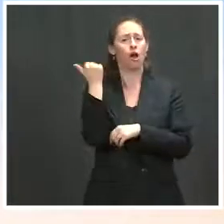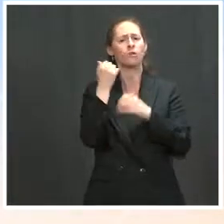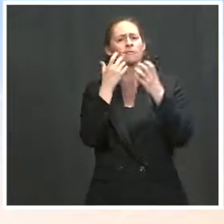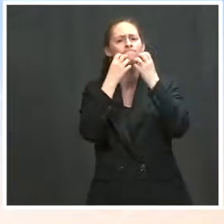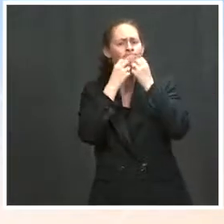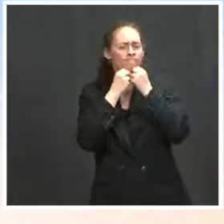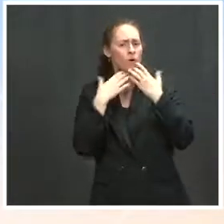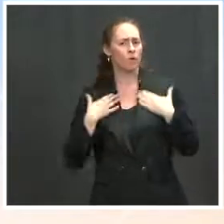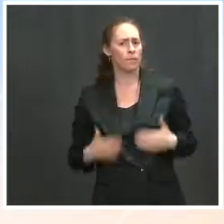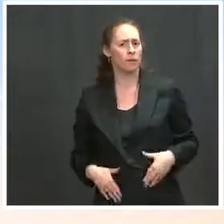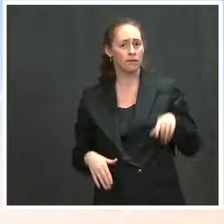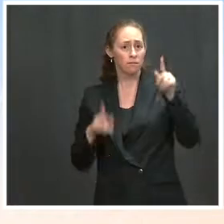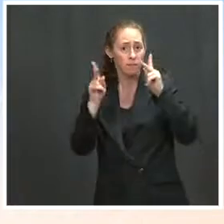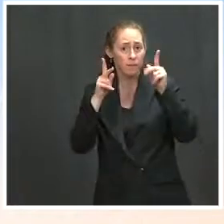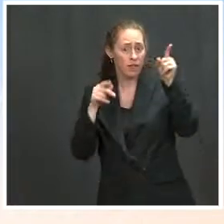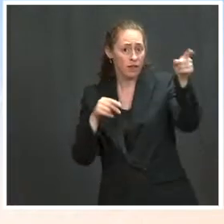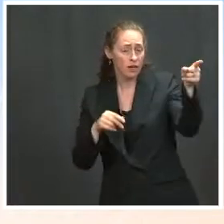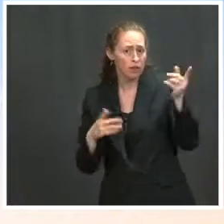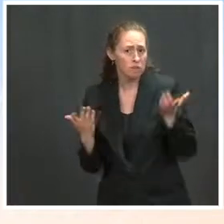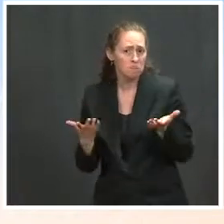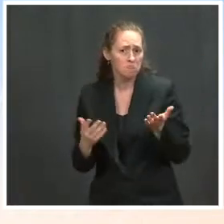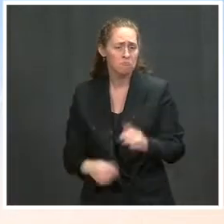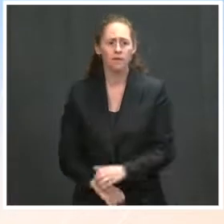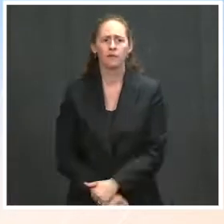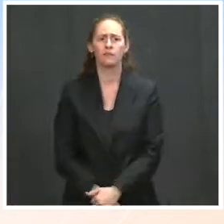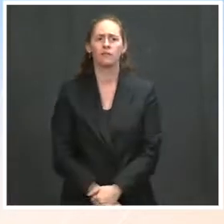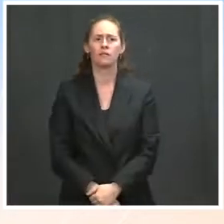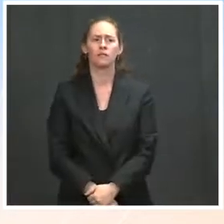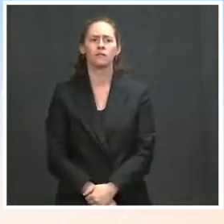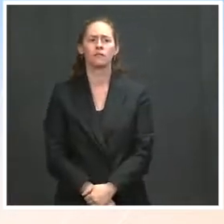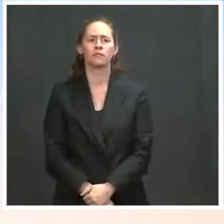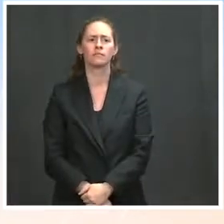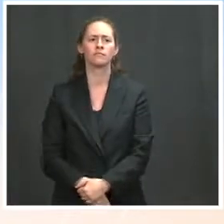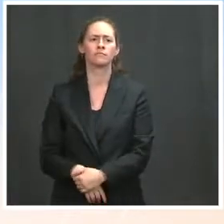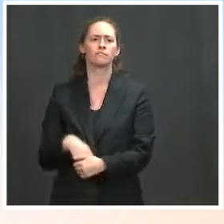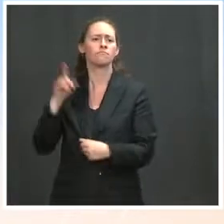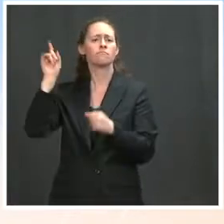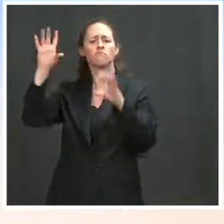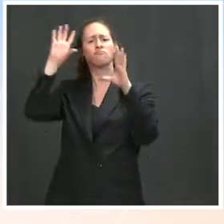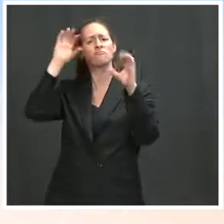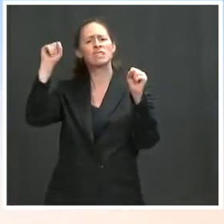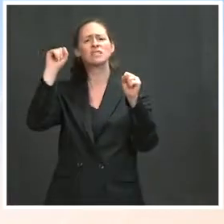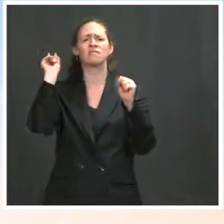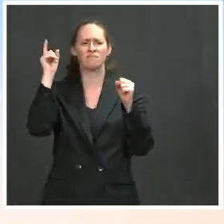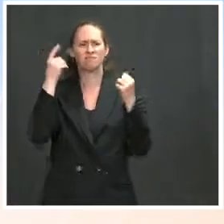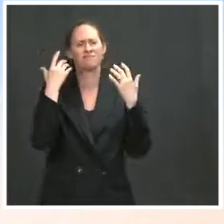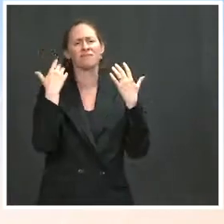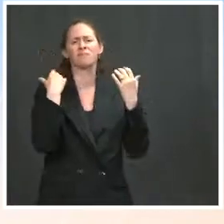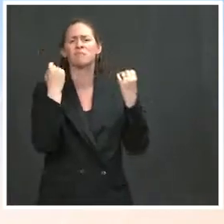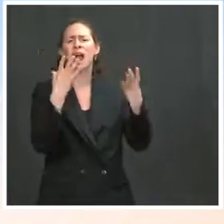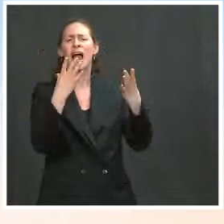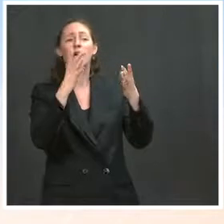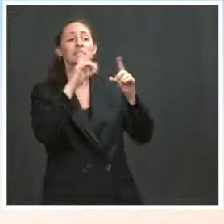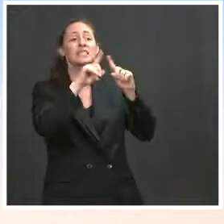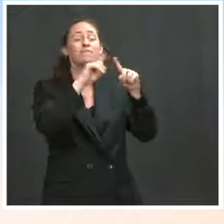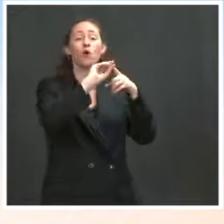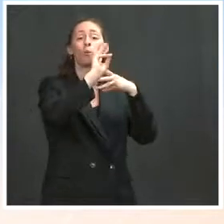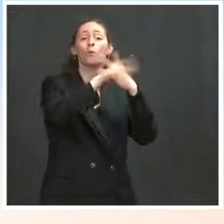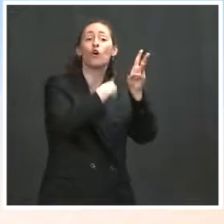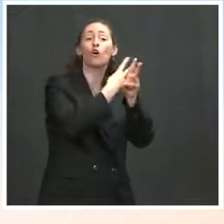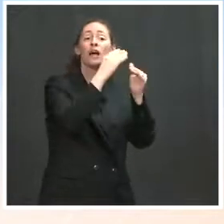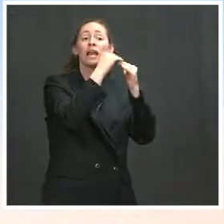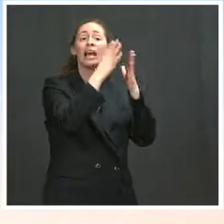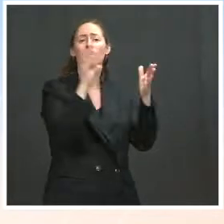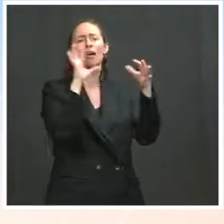deep, long relationships with many of the leaders, clearly across the globe. He has had decades of